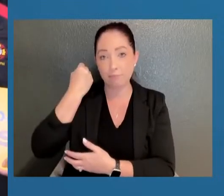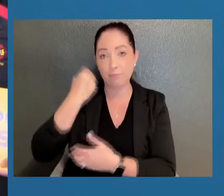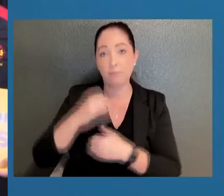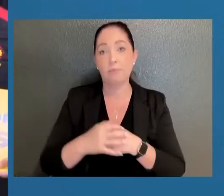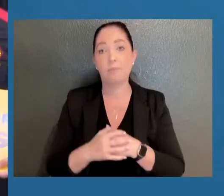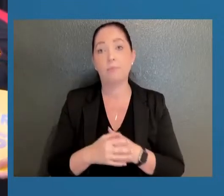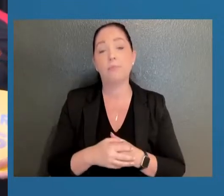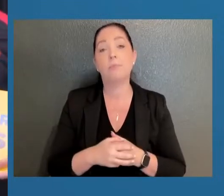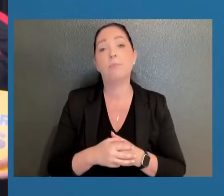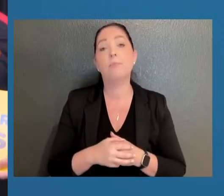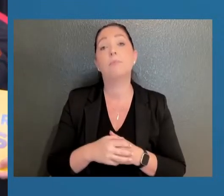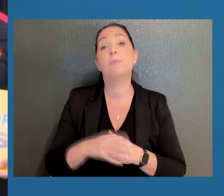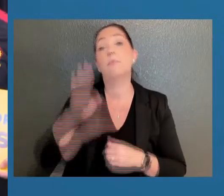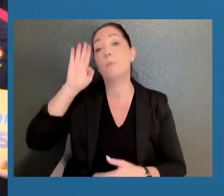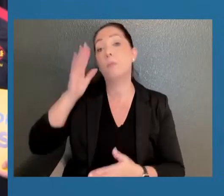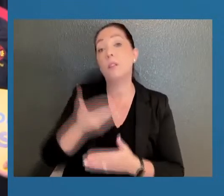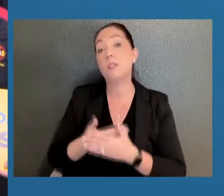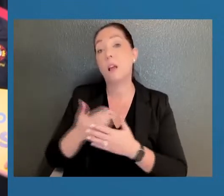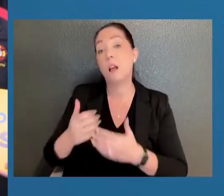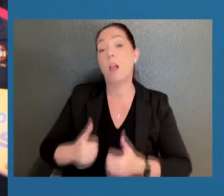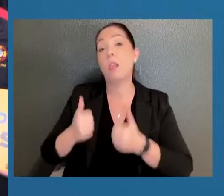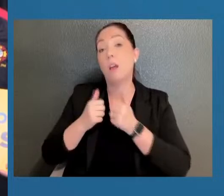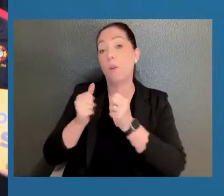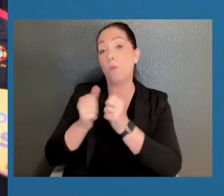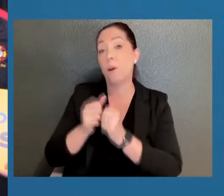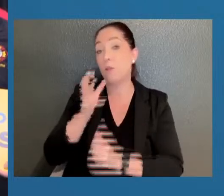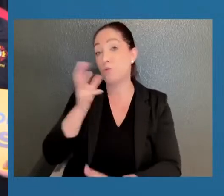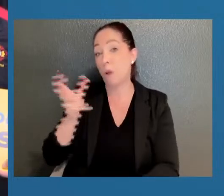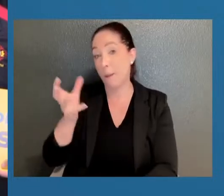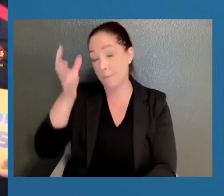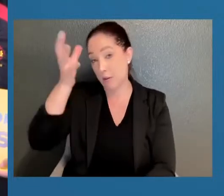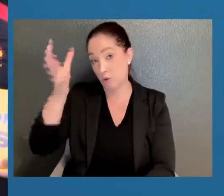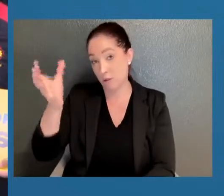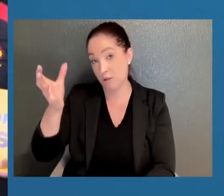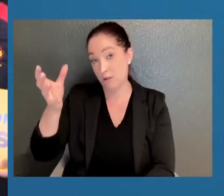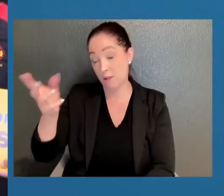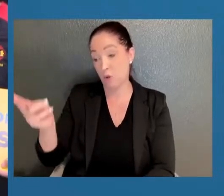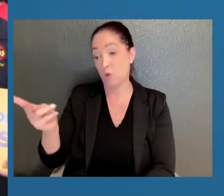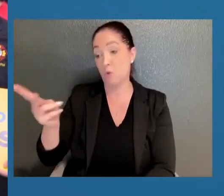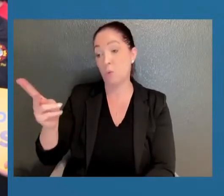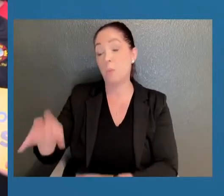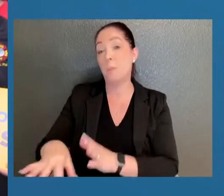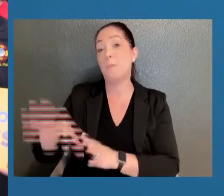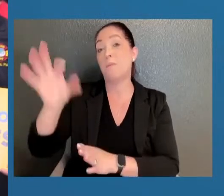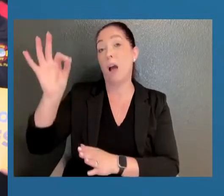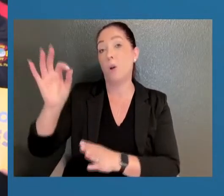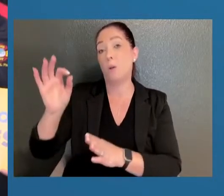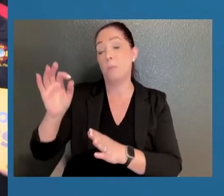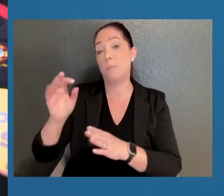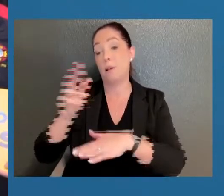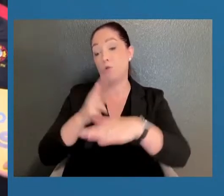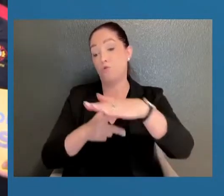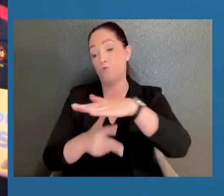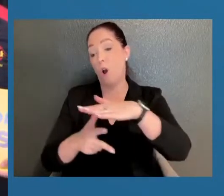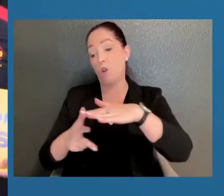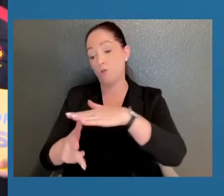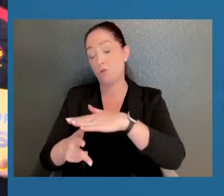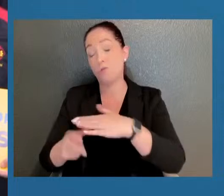The son lived with the grandparents, and they found him in the garage hung, 13 years old.